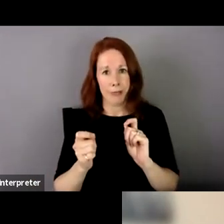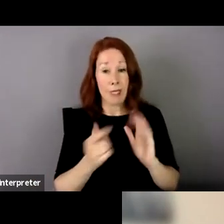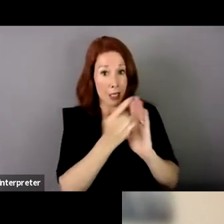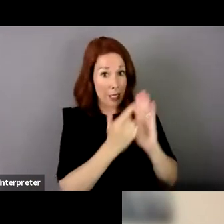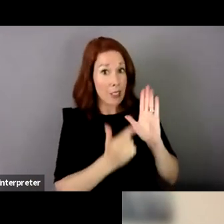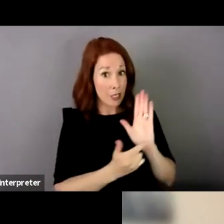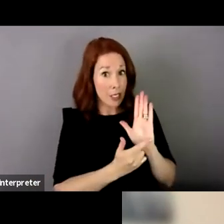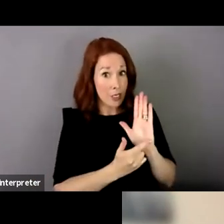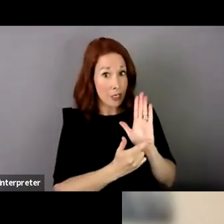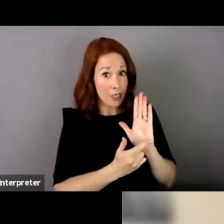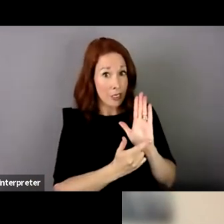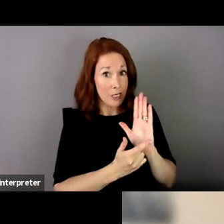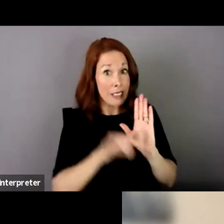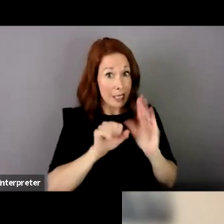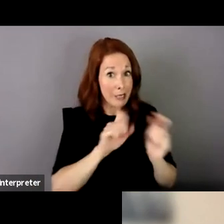legislation.